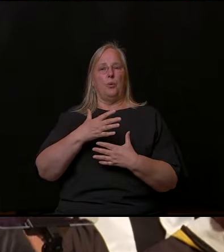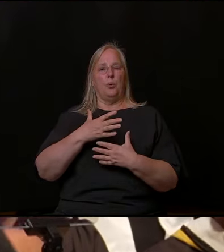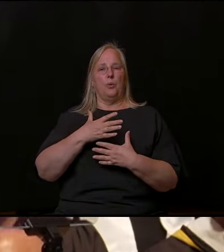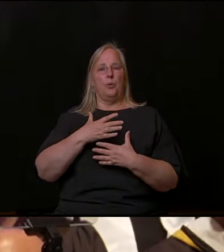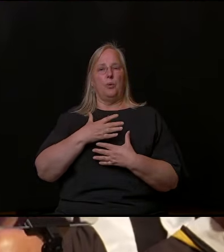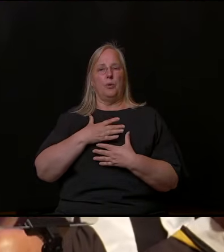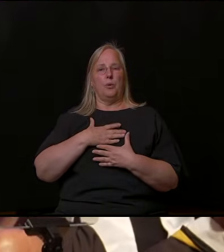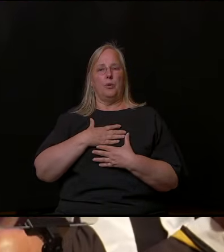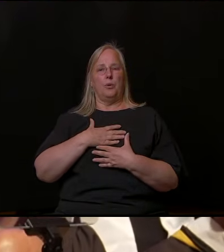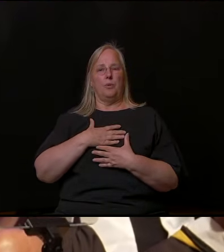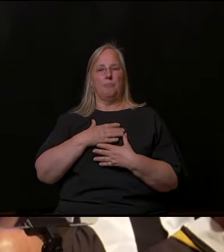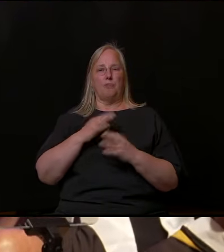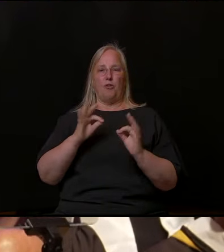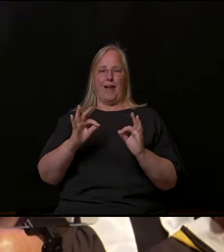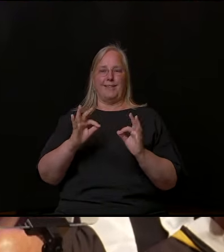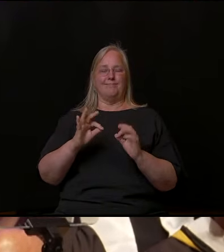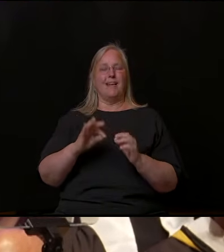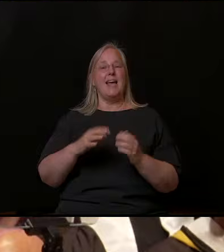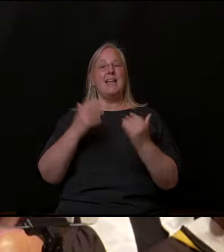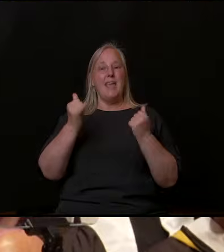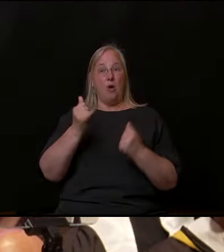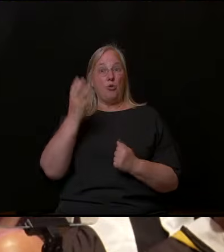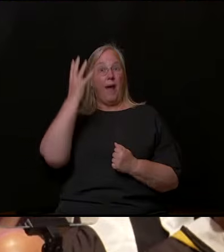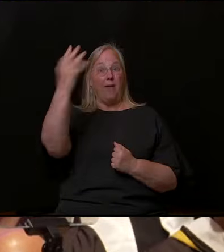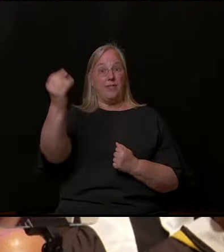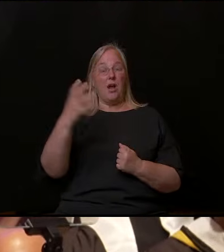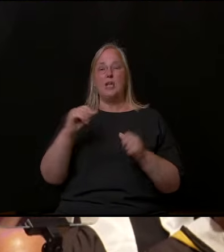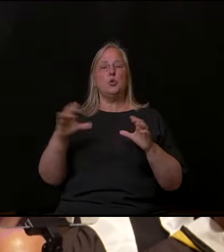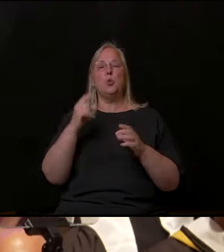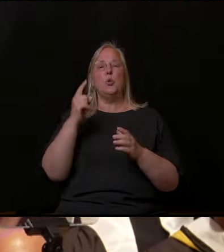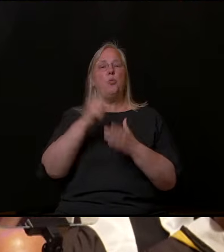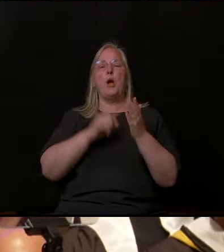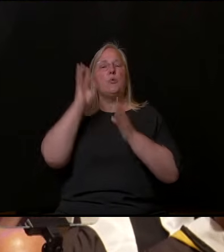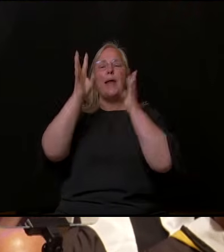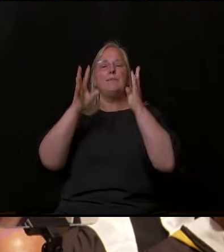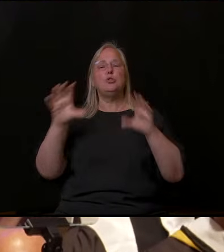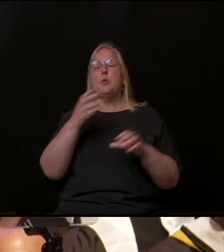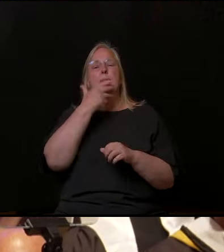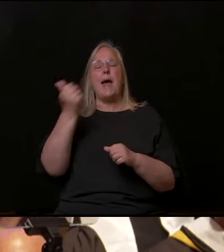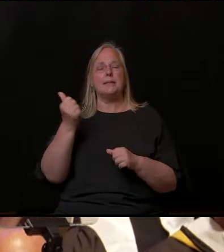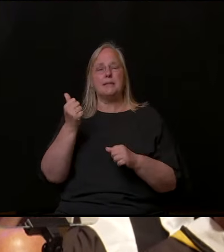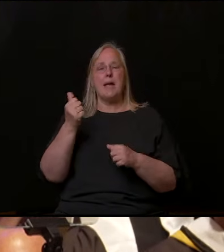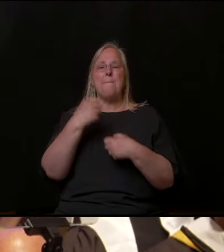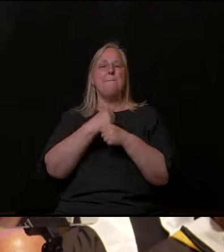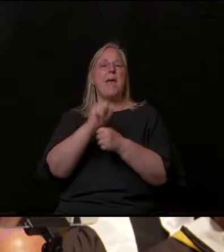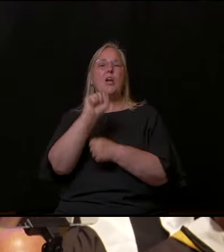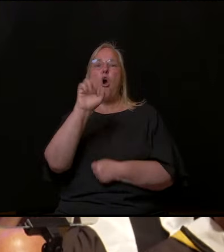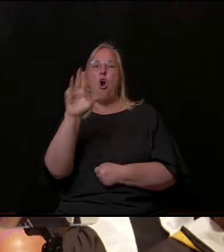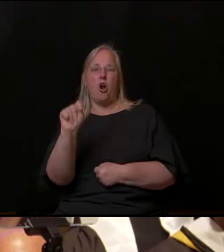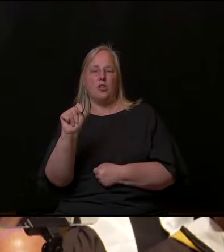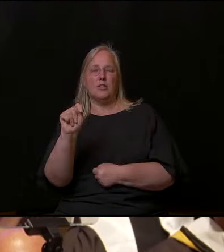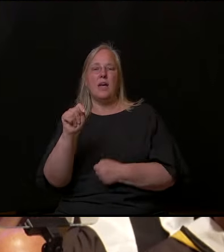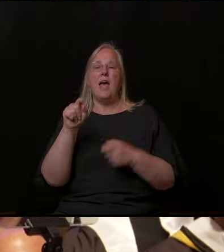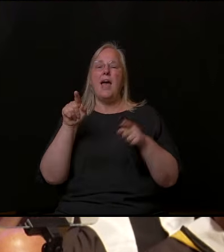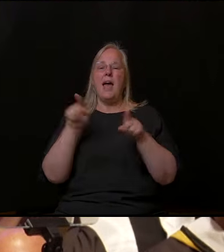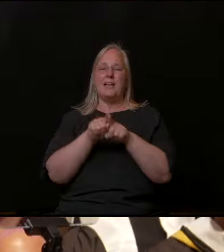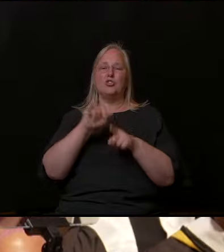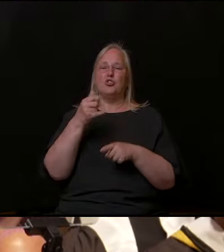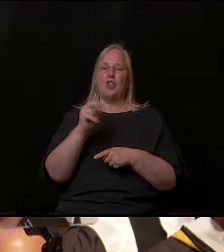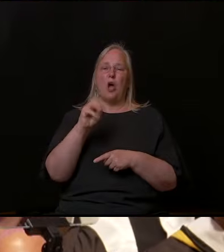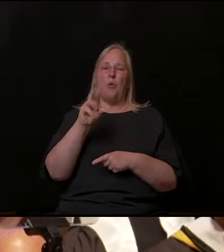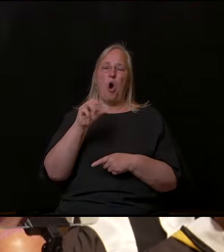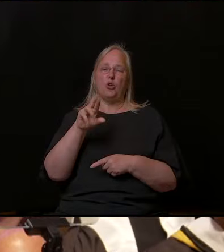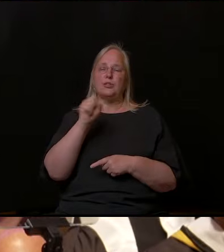All right. So let's go out there and do what creatives do best. Make art. As John Waters says, it's another